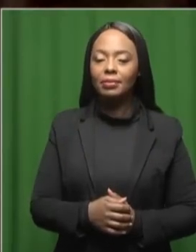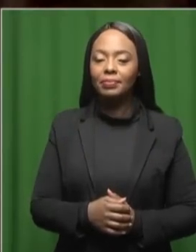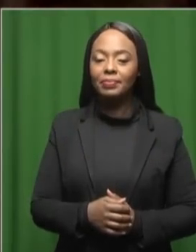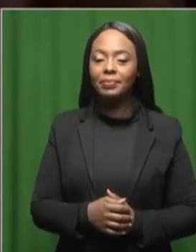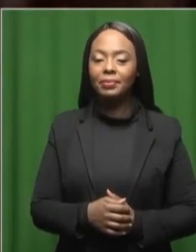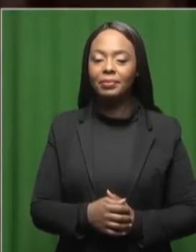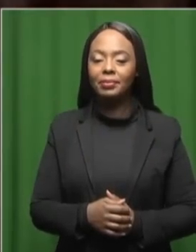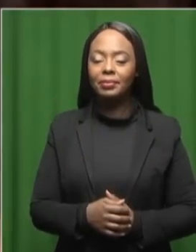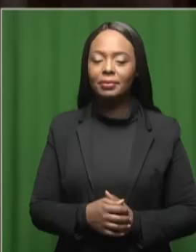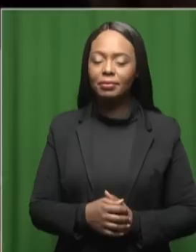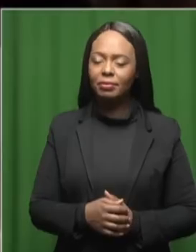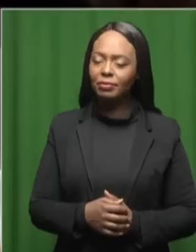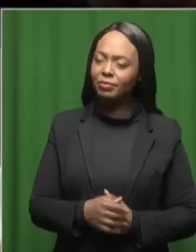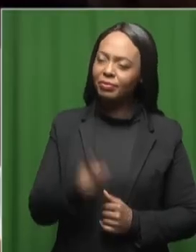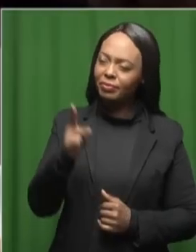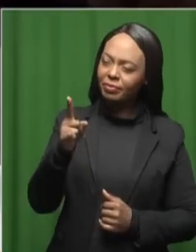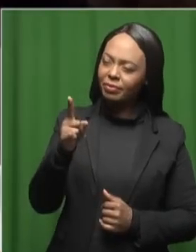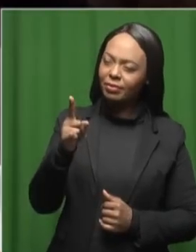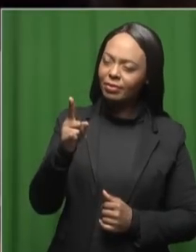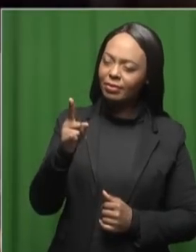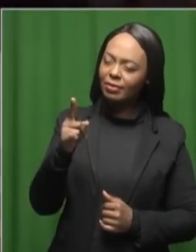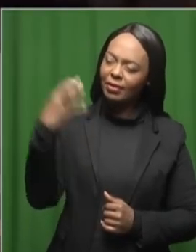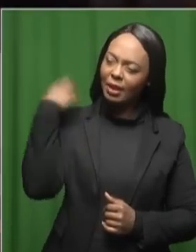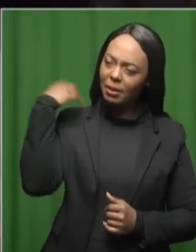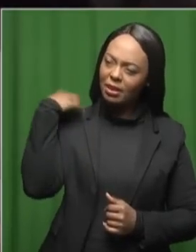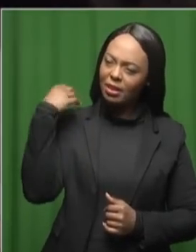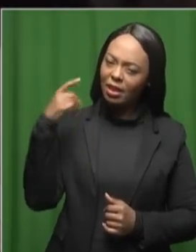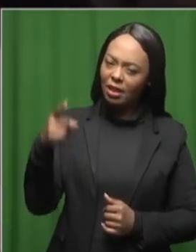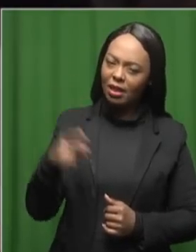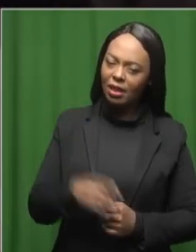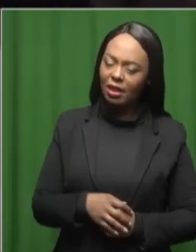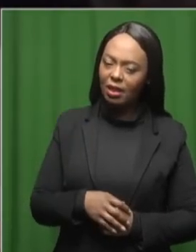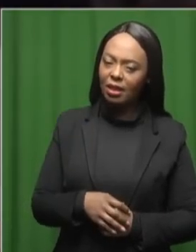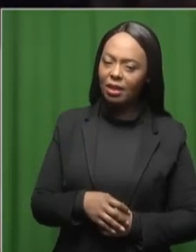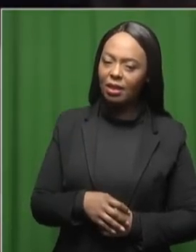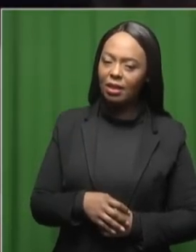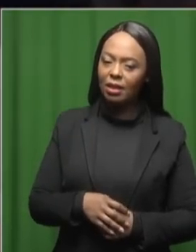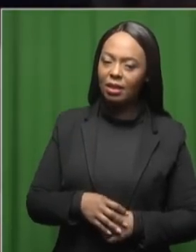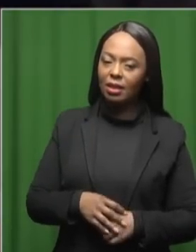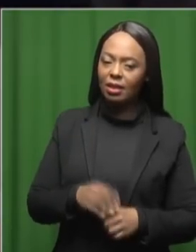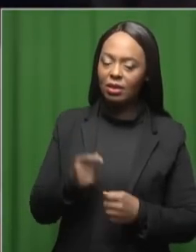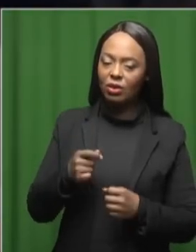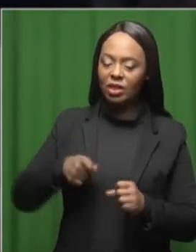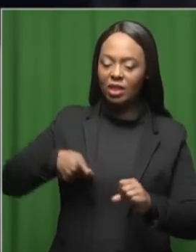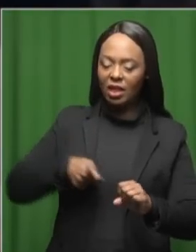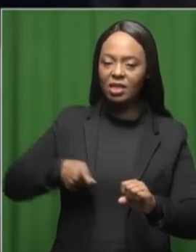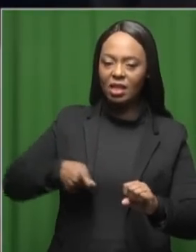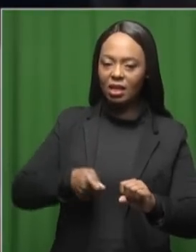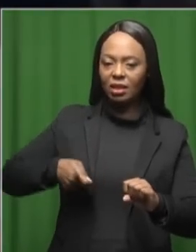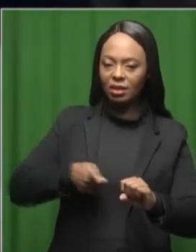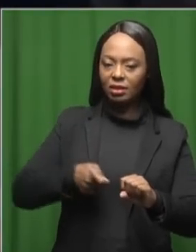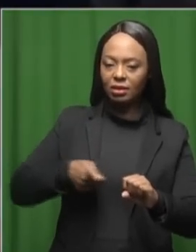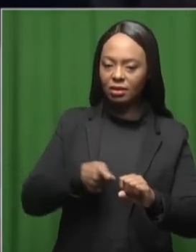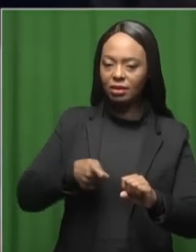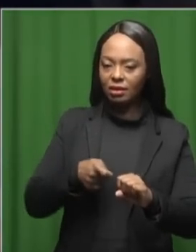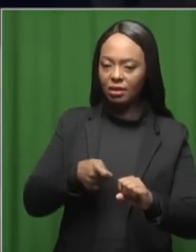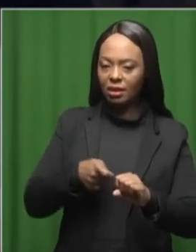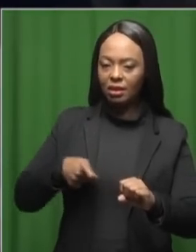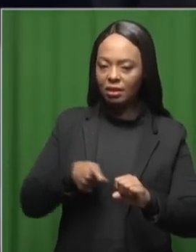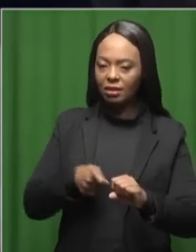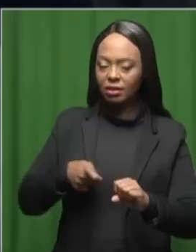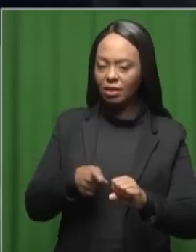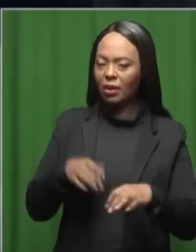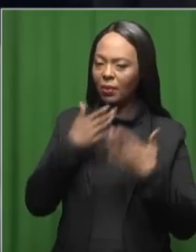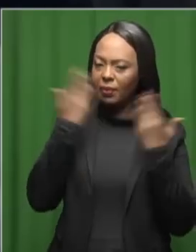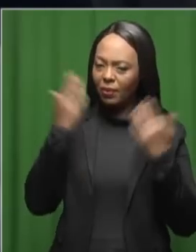that so, Minister, you don't have, are living. May I confirm, you don't have a generator or a battery backup system? You've got nothing. You're staying in a